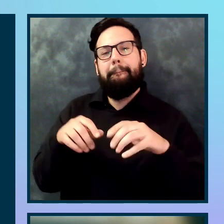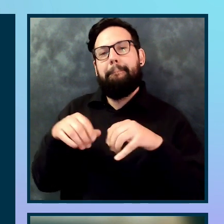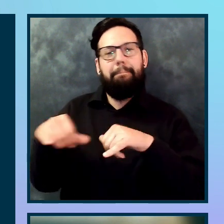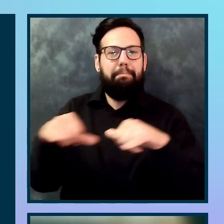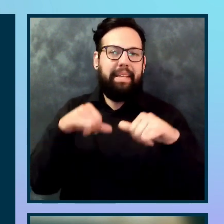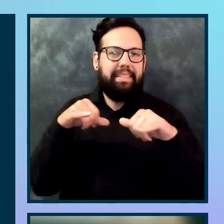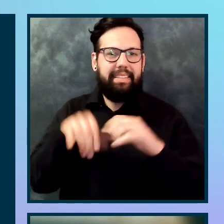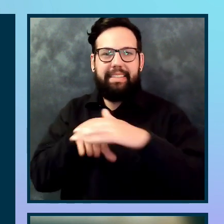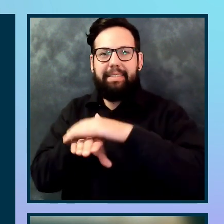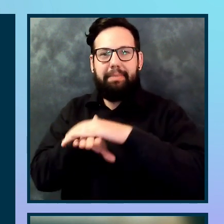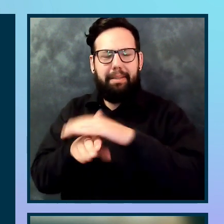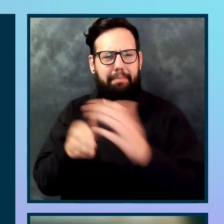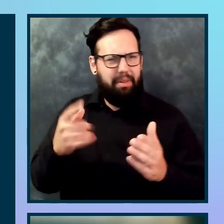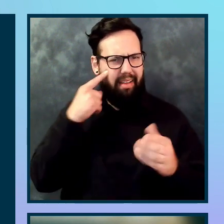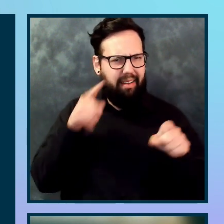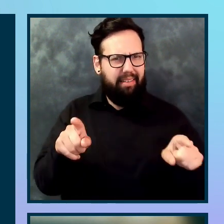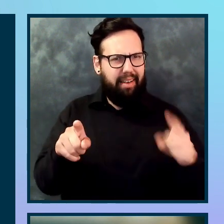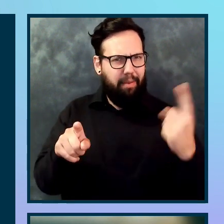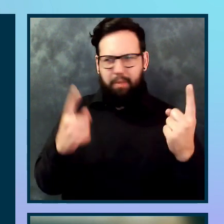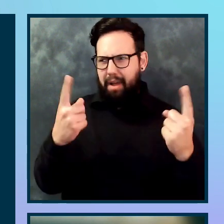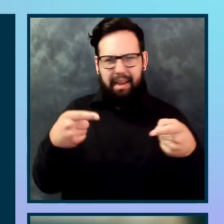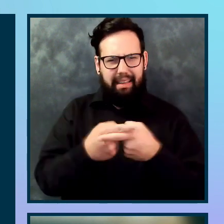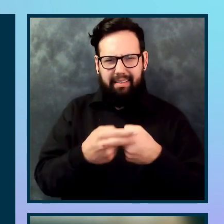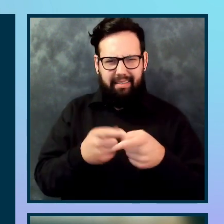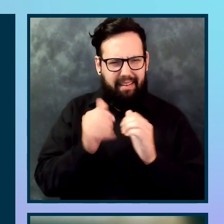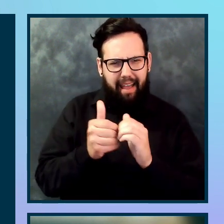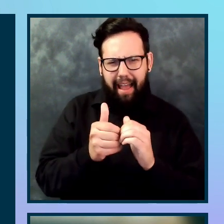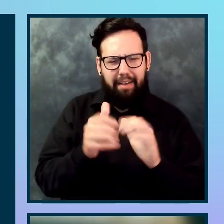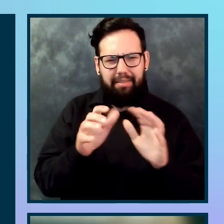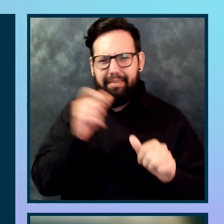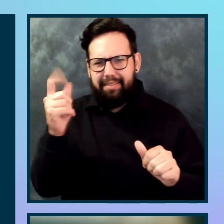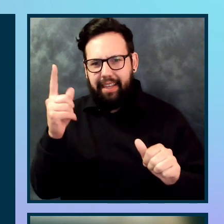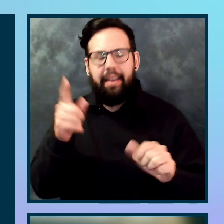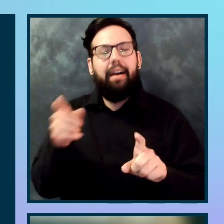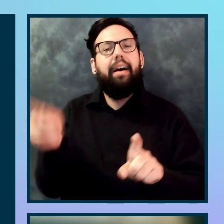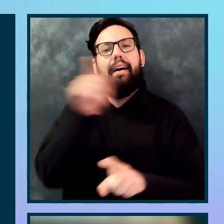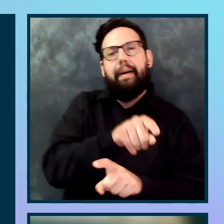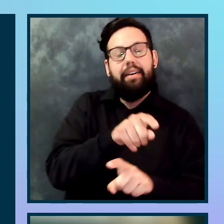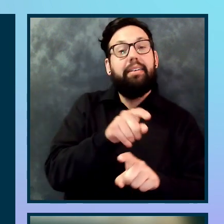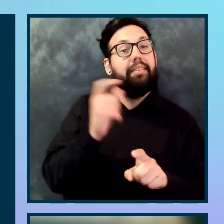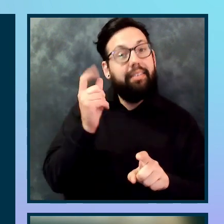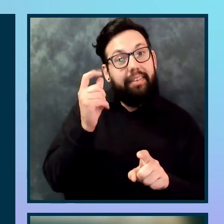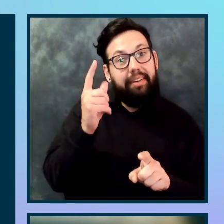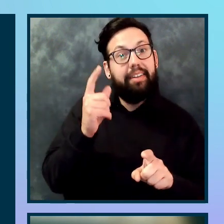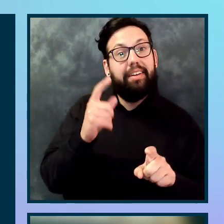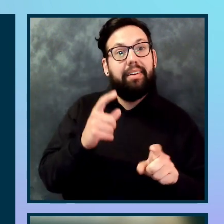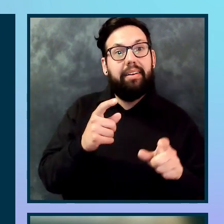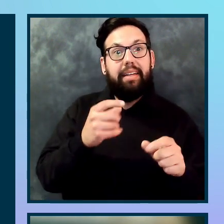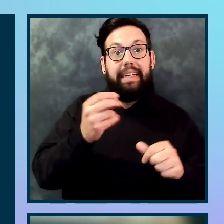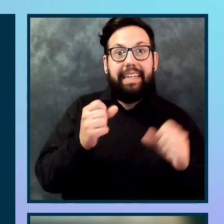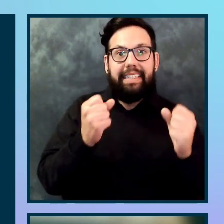first goodie. What's going on? Well, if you think back to the beginning, goodies can totally become gotchas